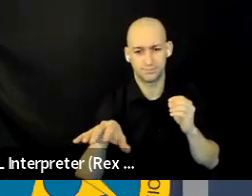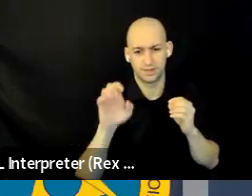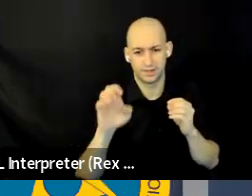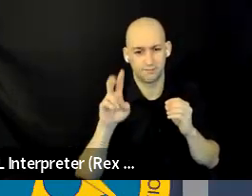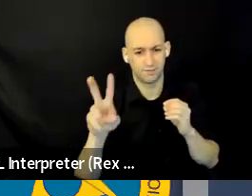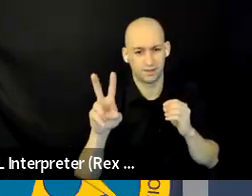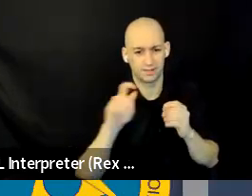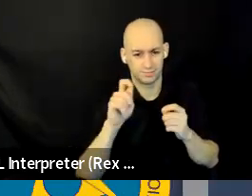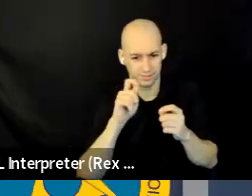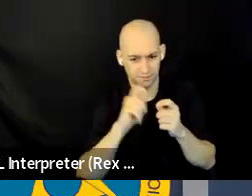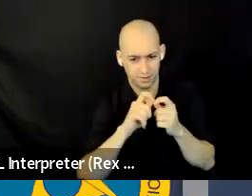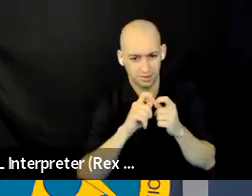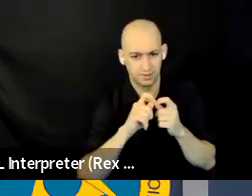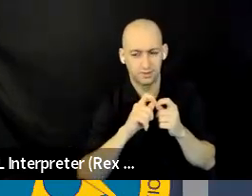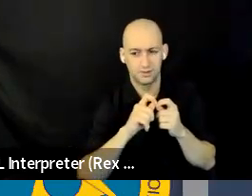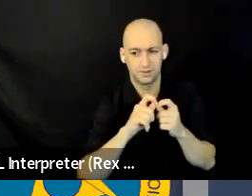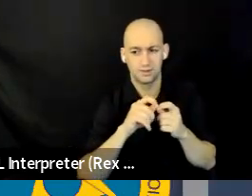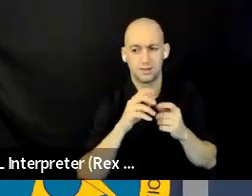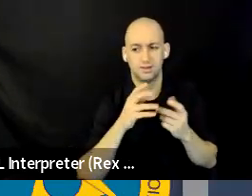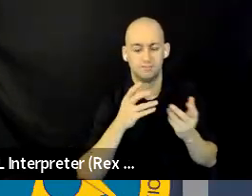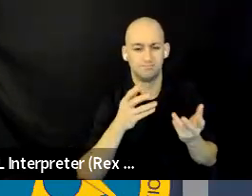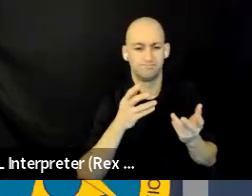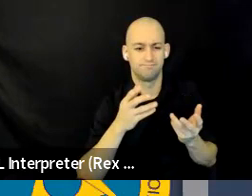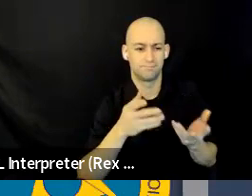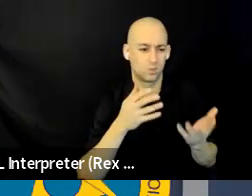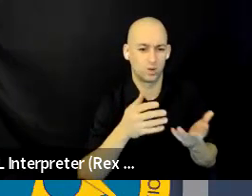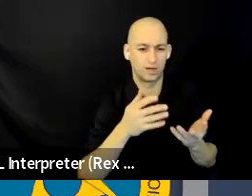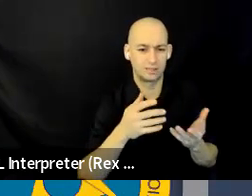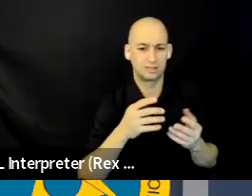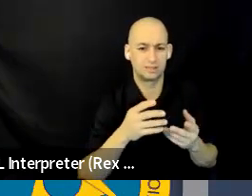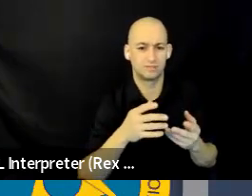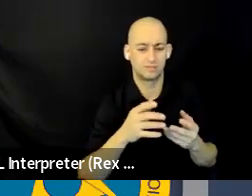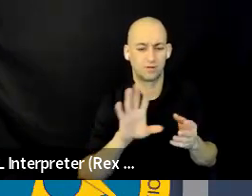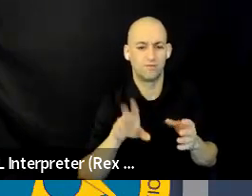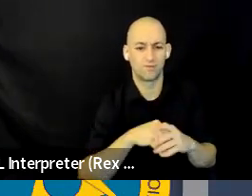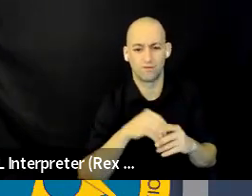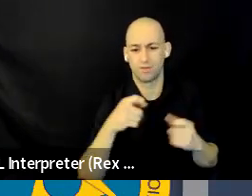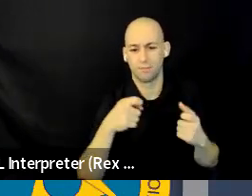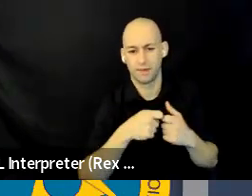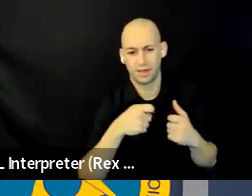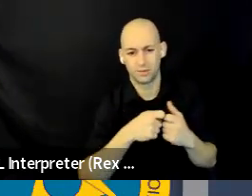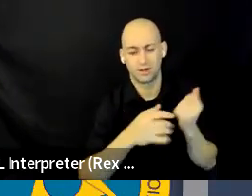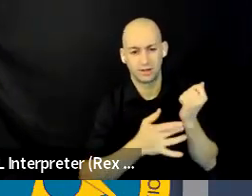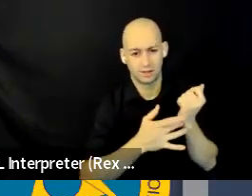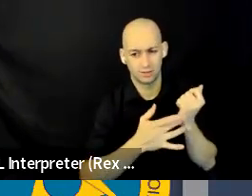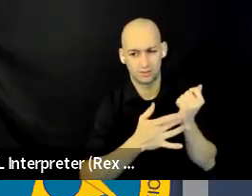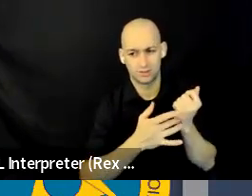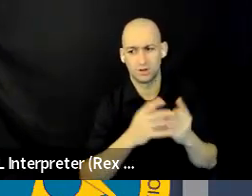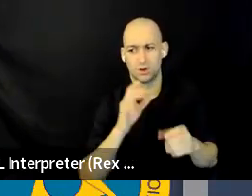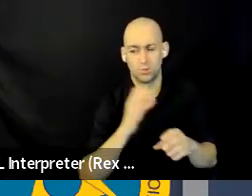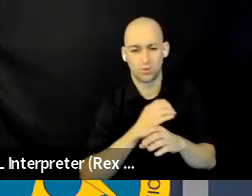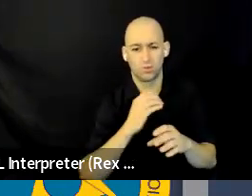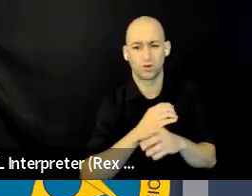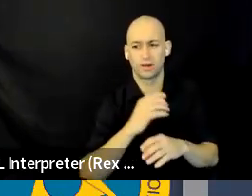EVs specifically, and the new weights that are going to be involved in batteries and technology. Are we looking at what